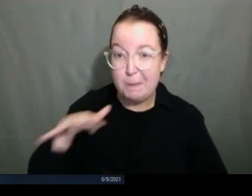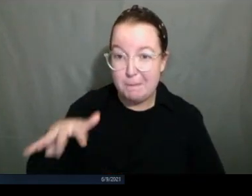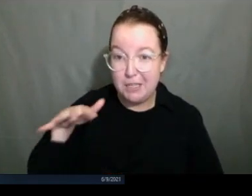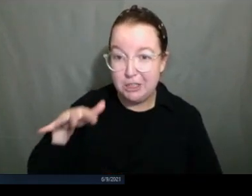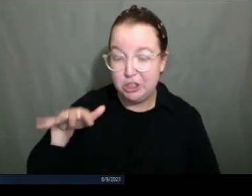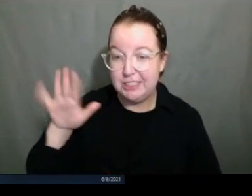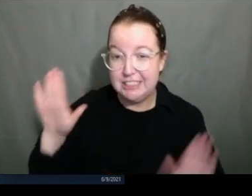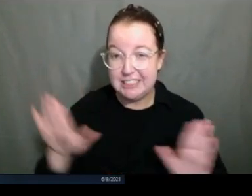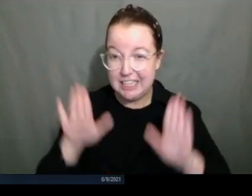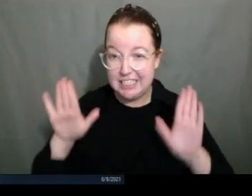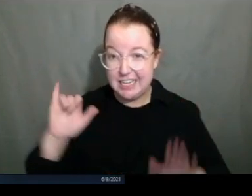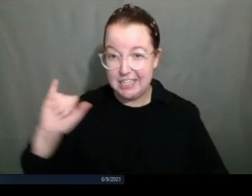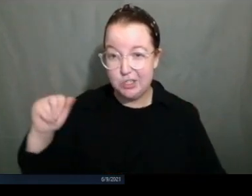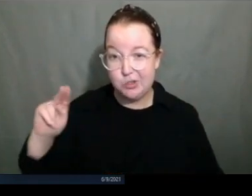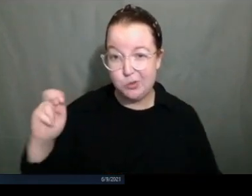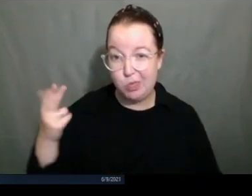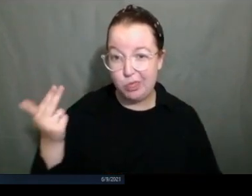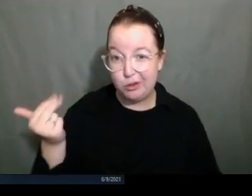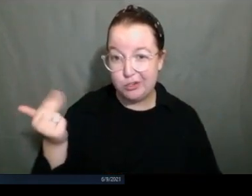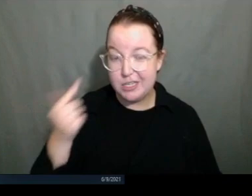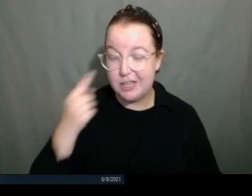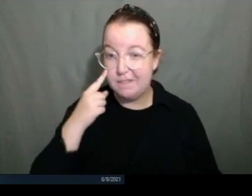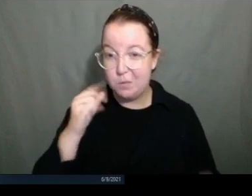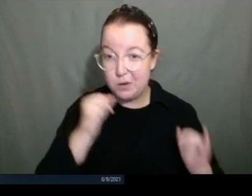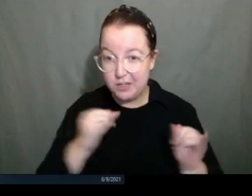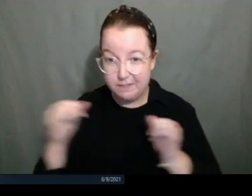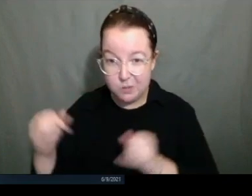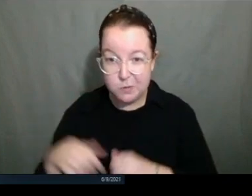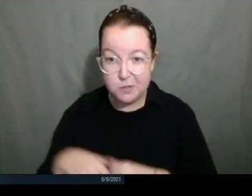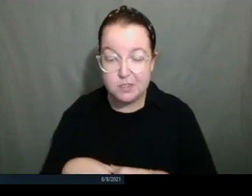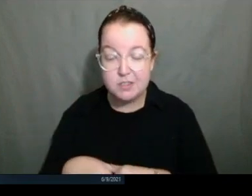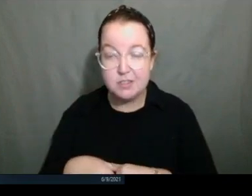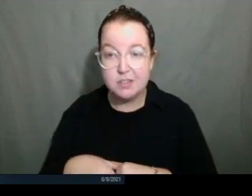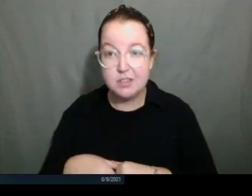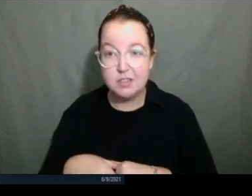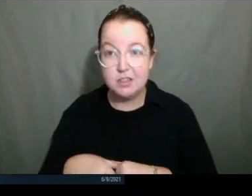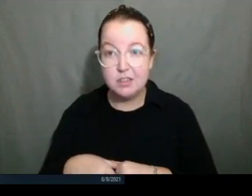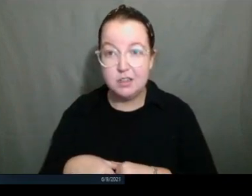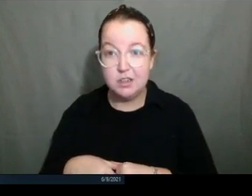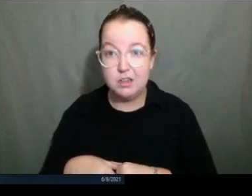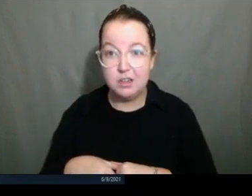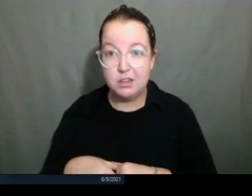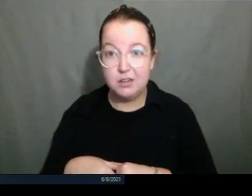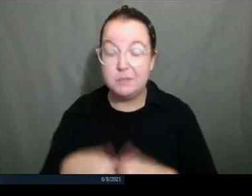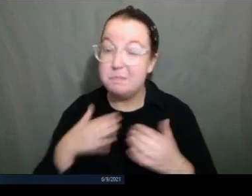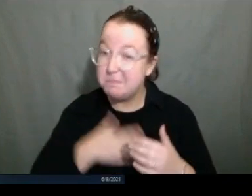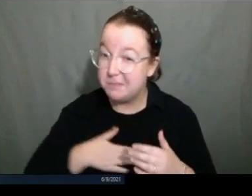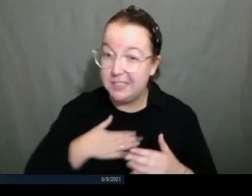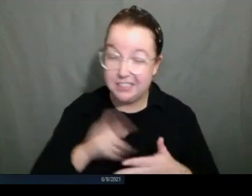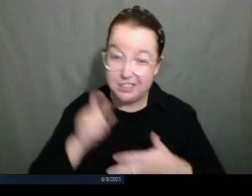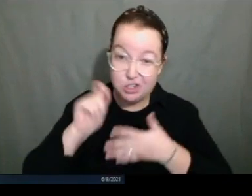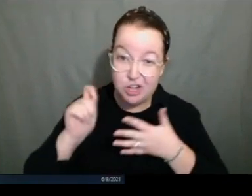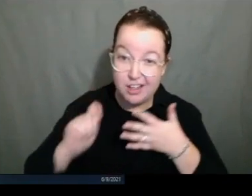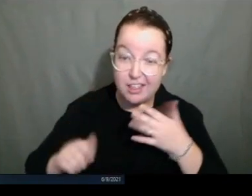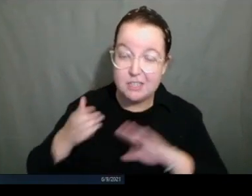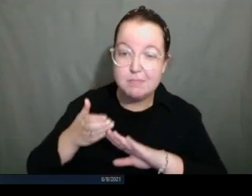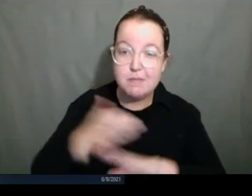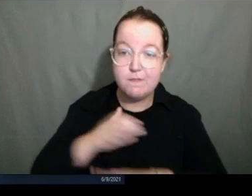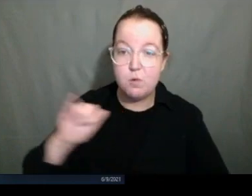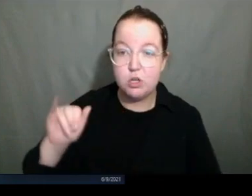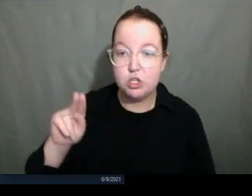this Sunday, June 13th for participants. And then make sure you are completing your checklist by